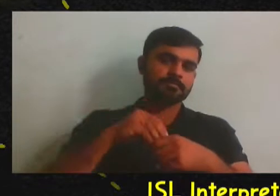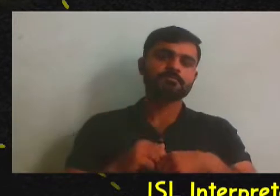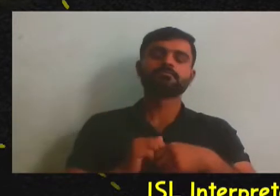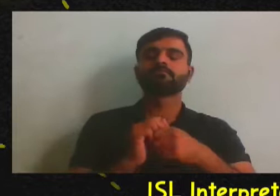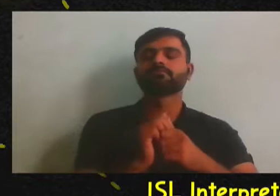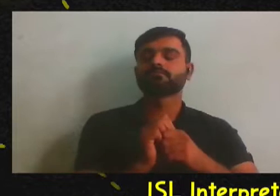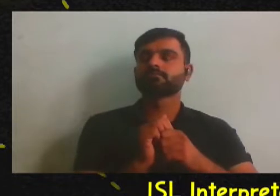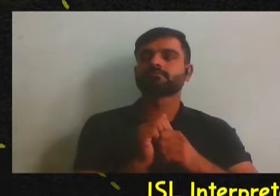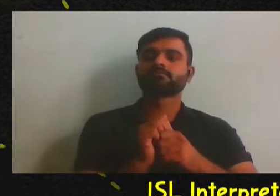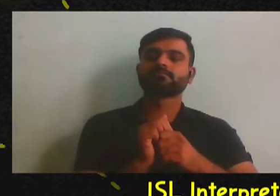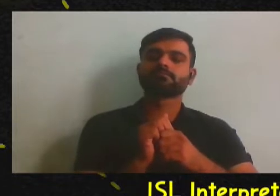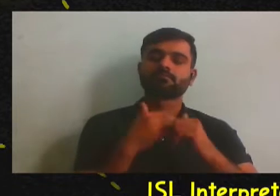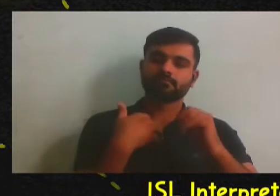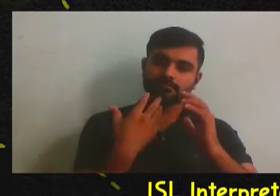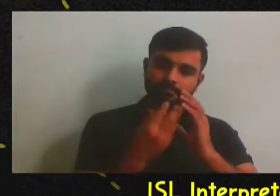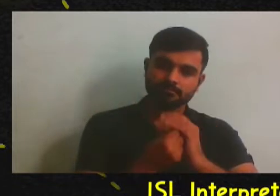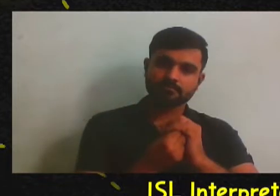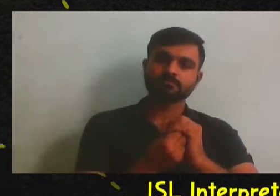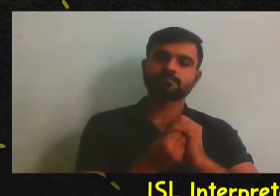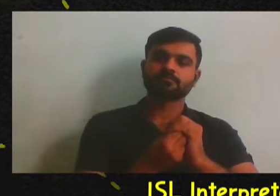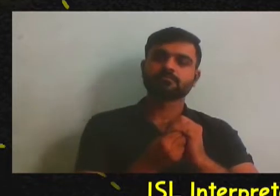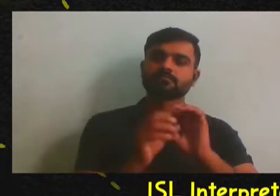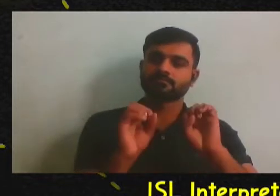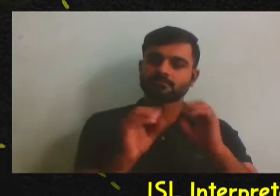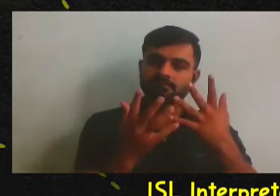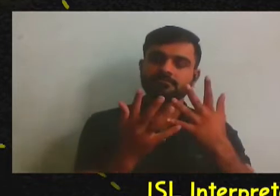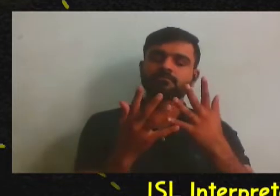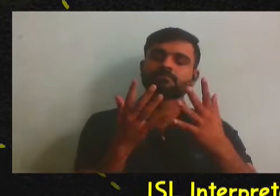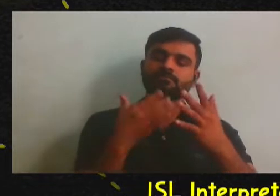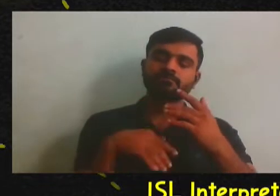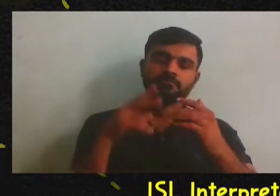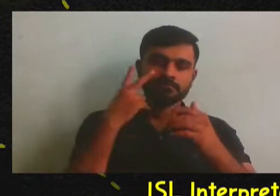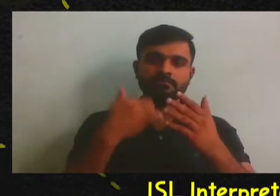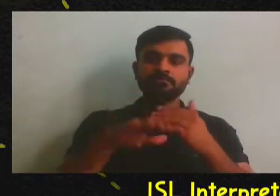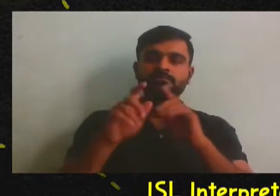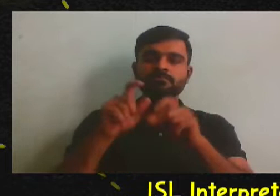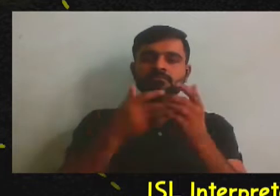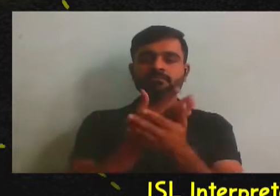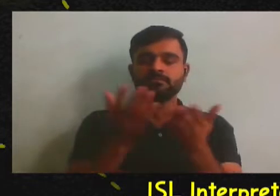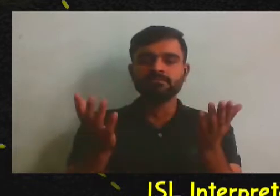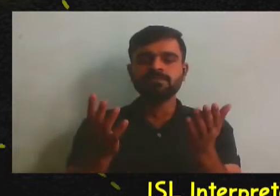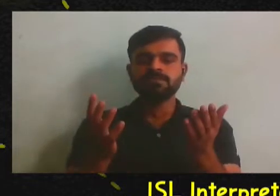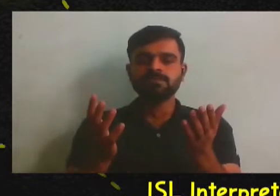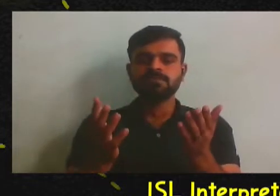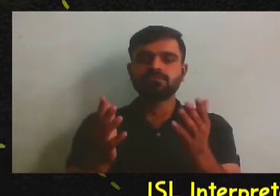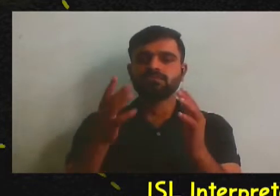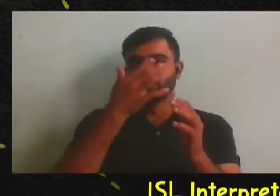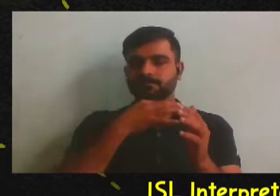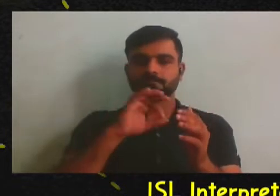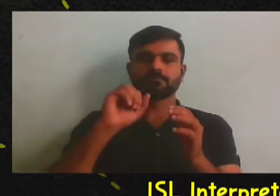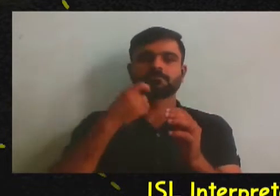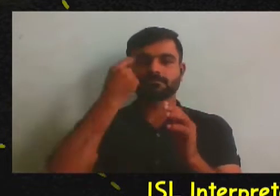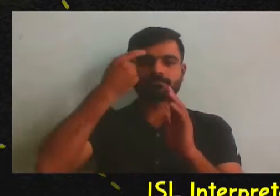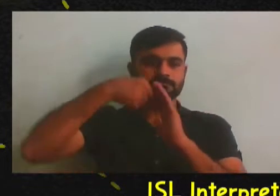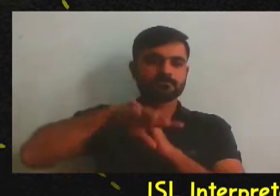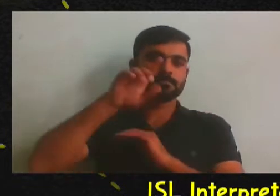And the spin that they gave it about, people creating these underground